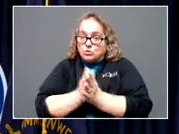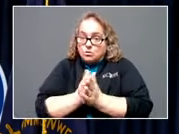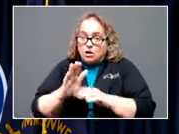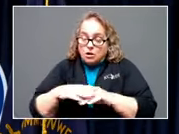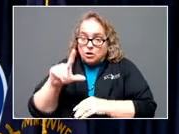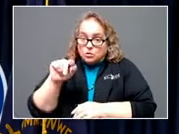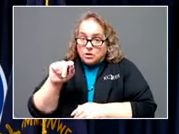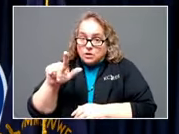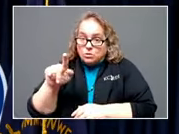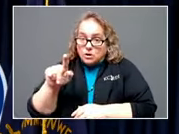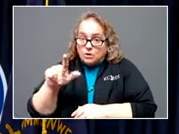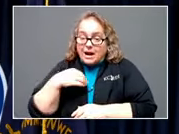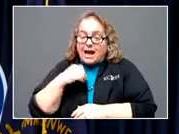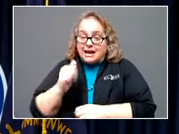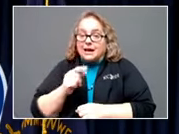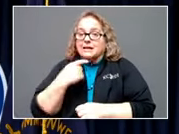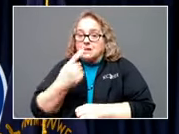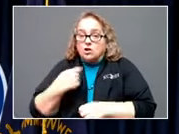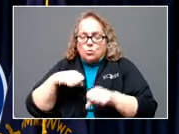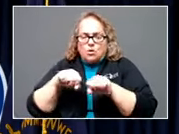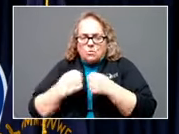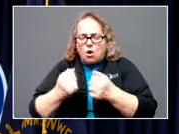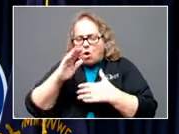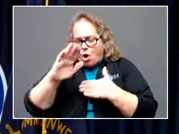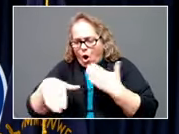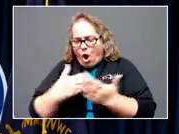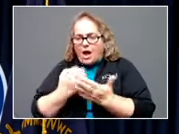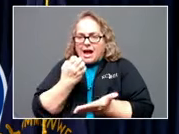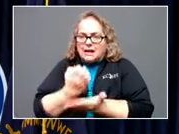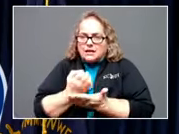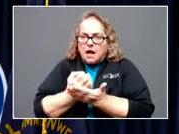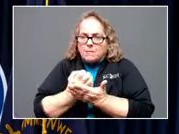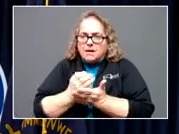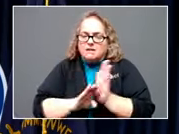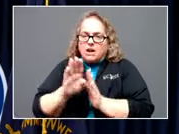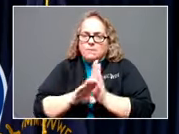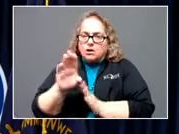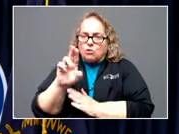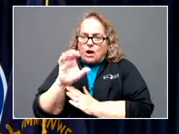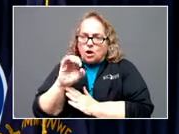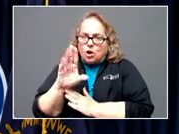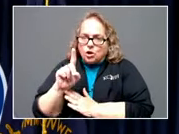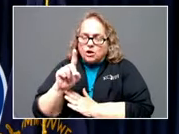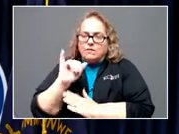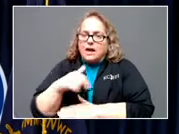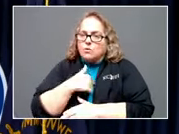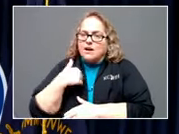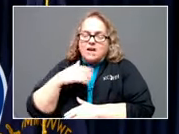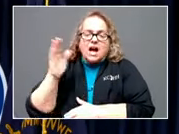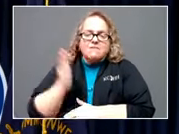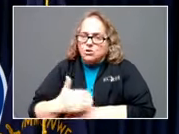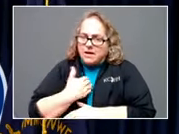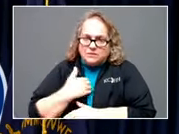and I can confirm that we broke every economic development record that we have ever tracked. Last year,